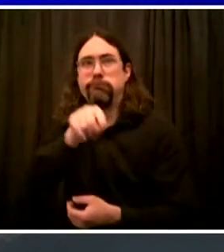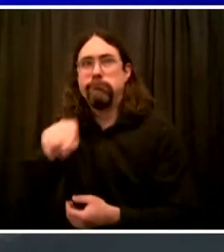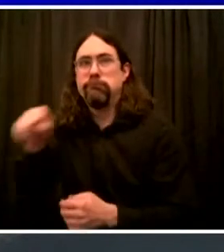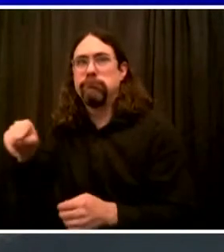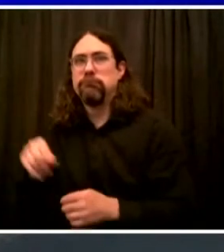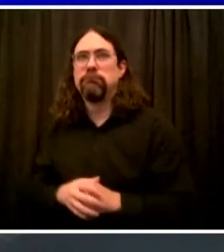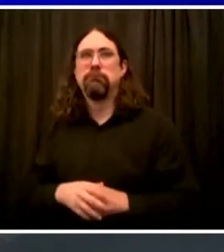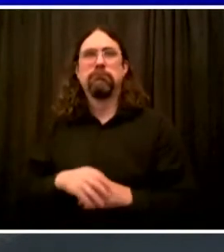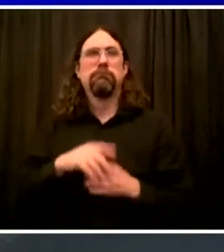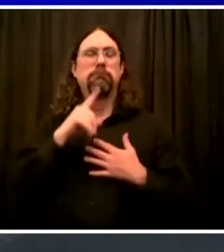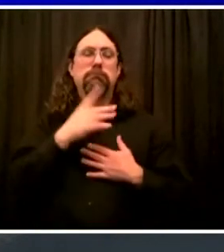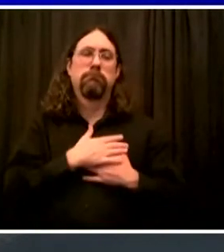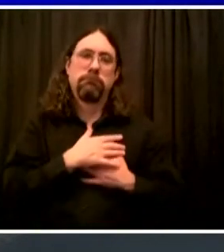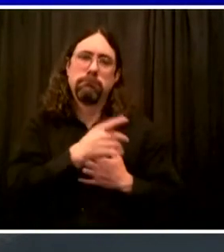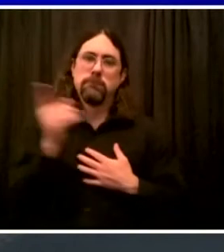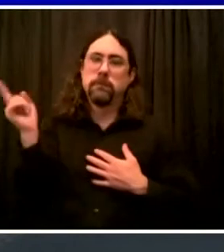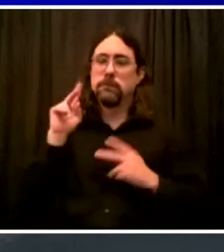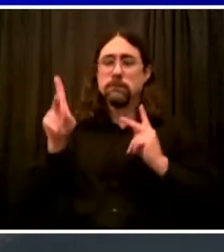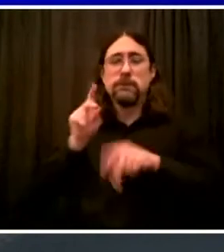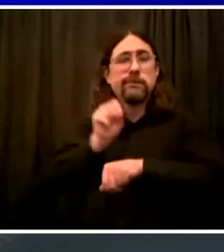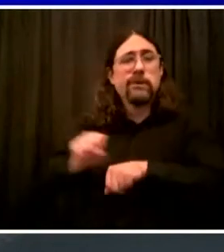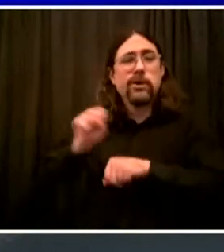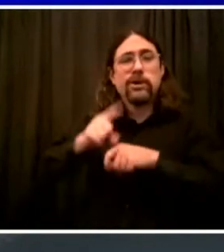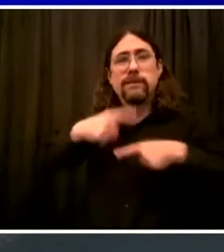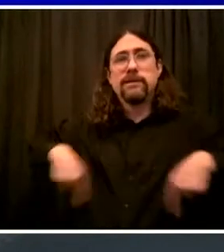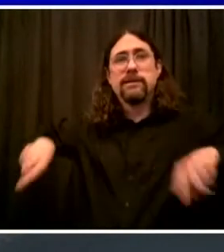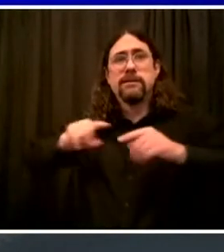so meaningful, and I thank them all.